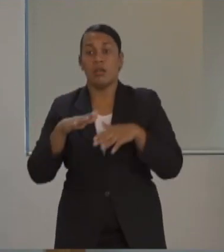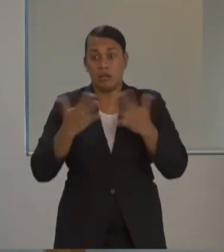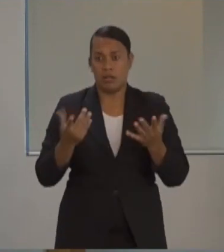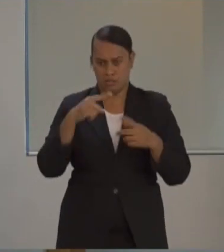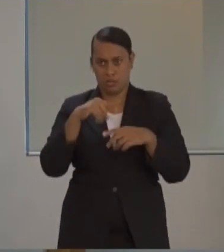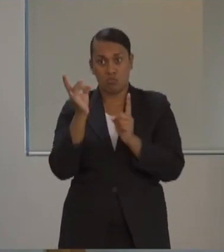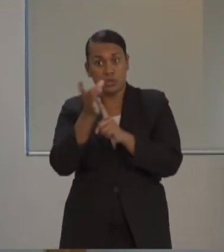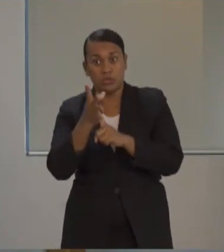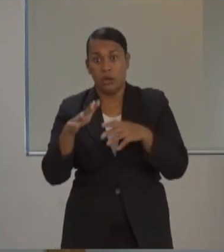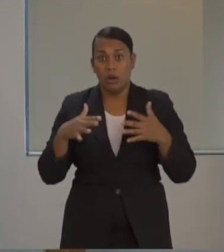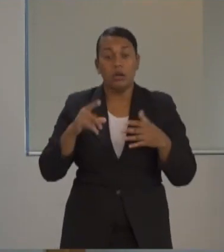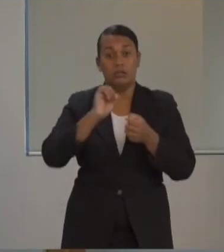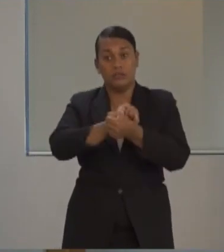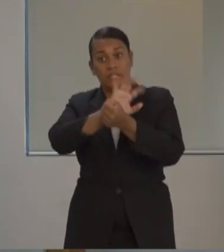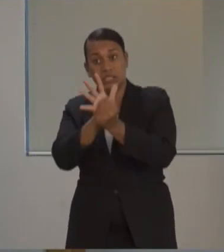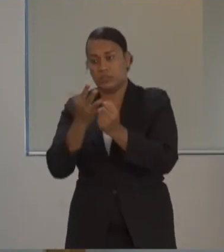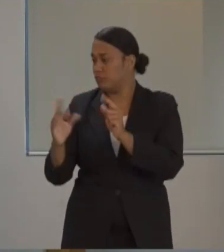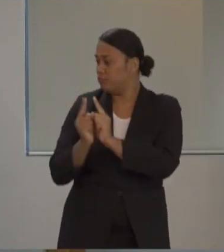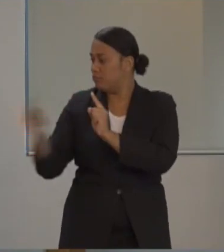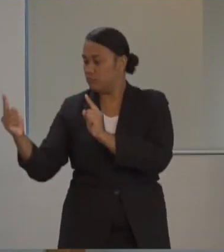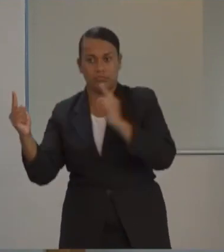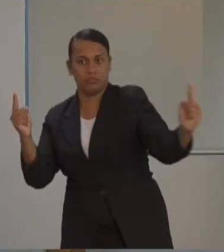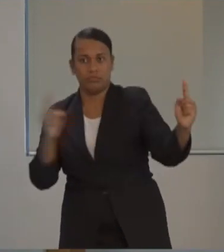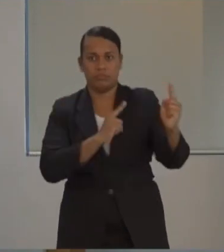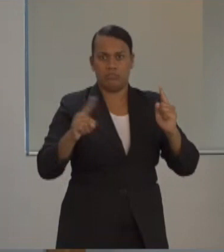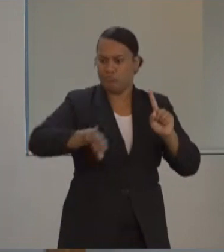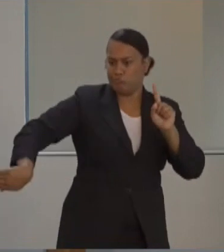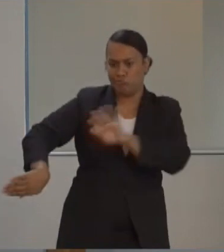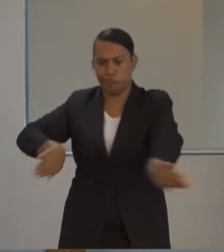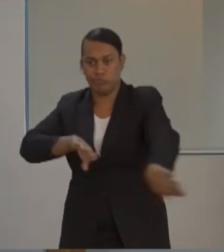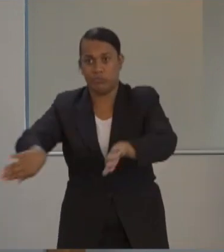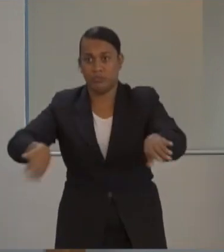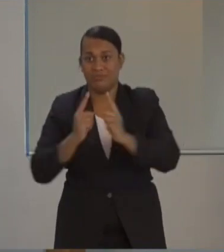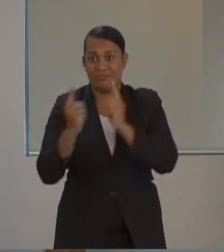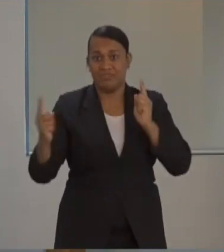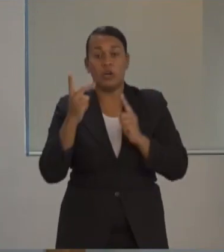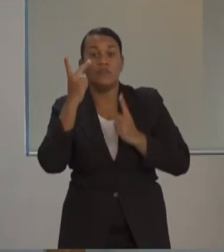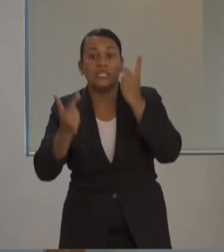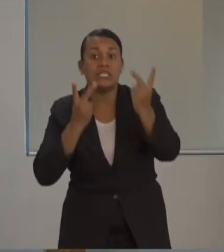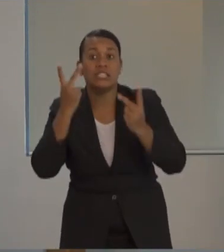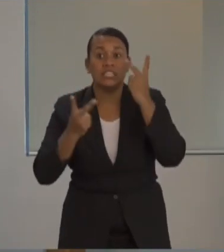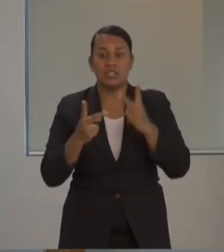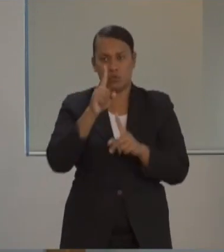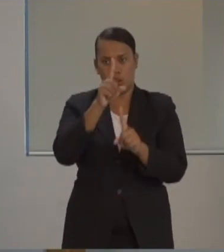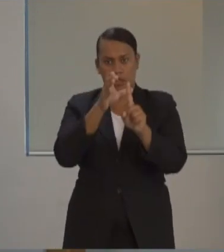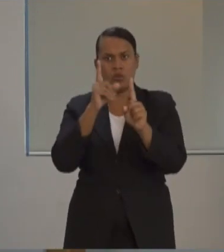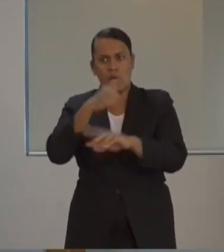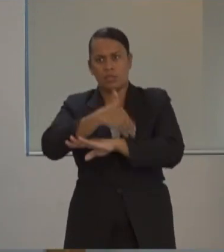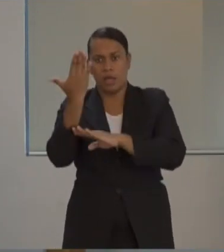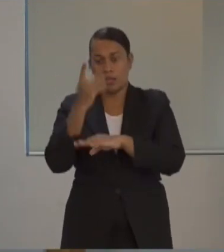coronavirus away from patients in hospital. Only two visitors a day will be allowed to see a patient. And the